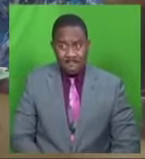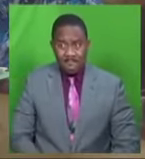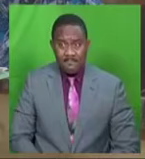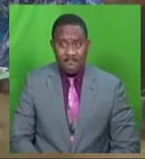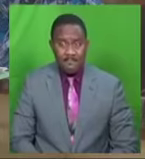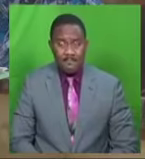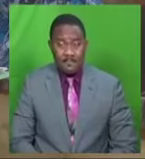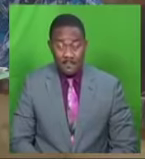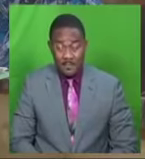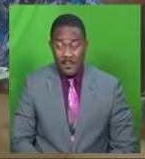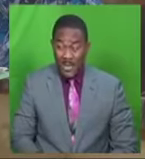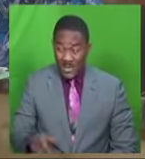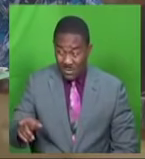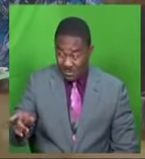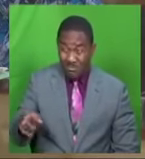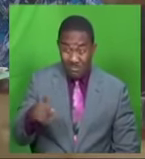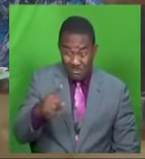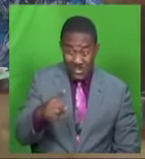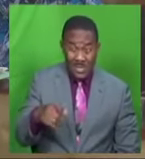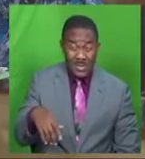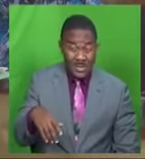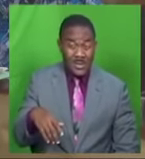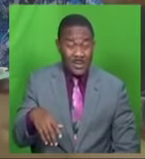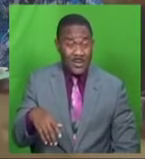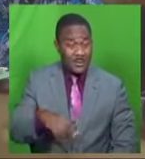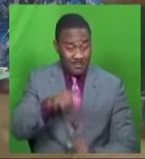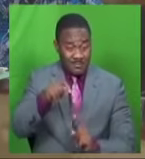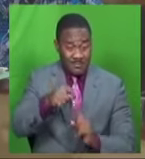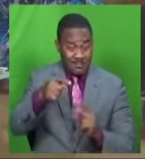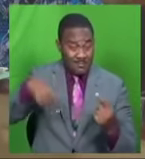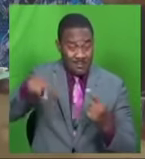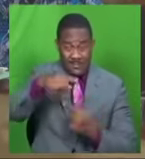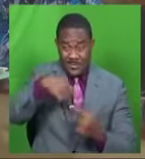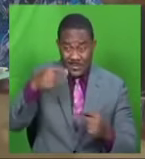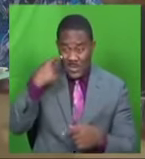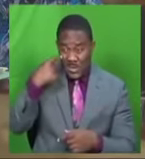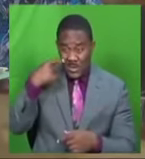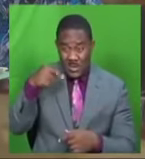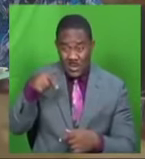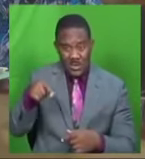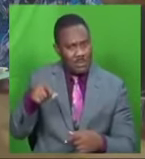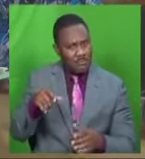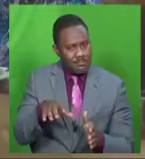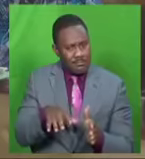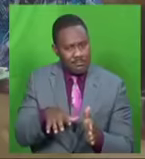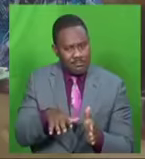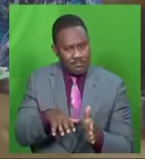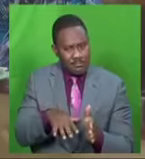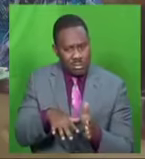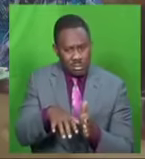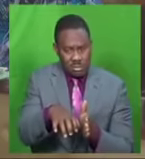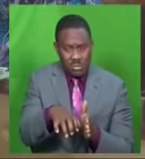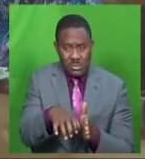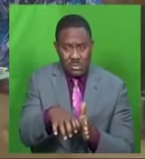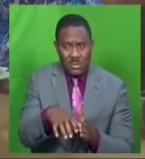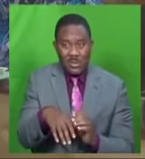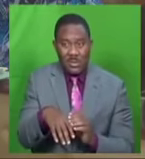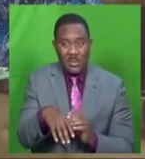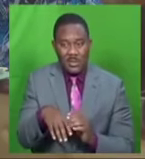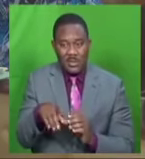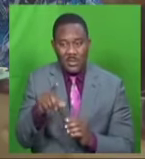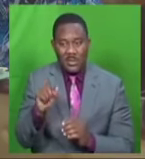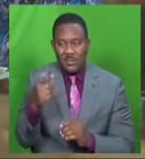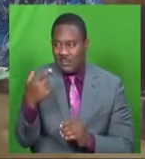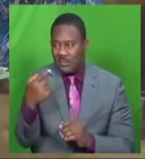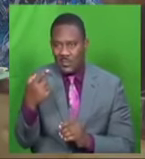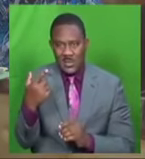Go to town and see. You, those who have big drains around your constituency, go and see. They are all choked. 2021, we could